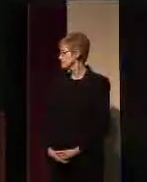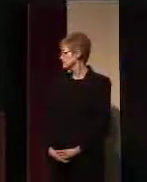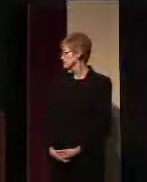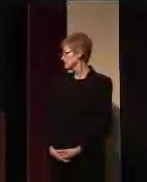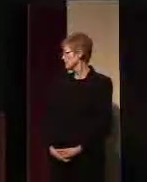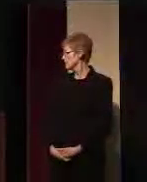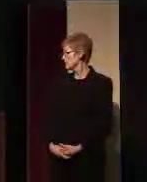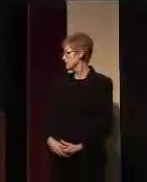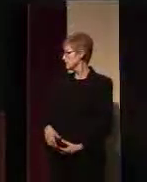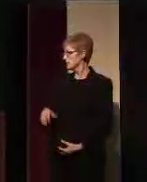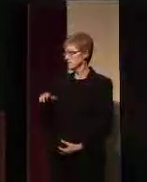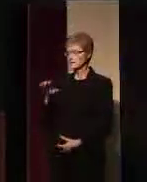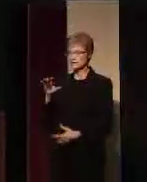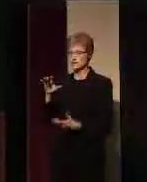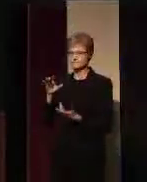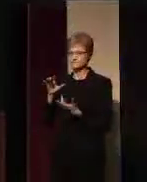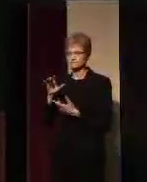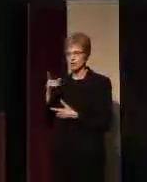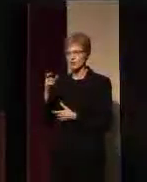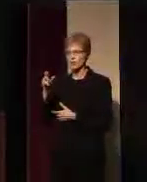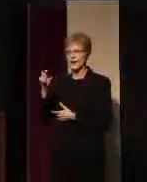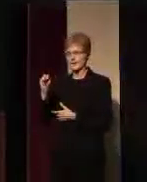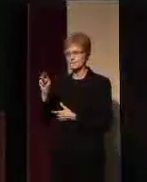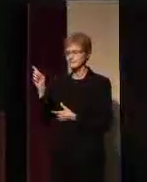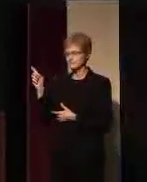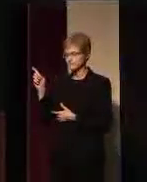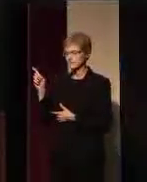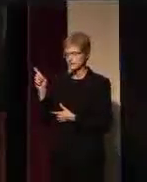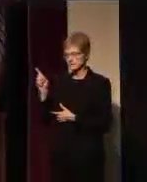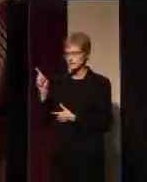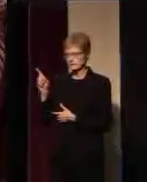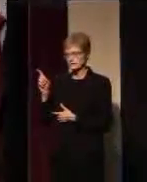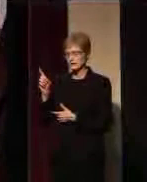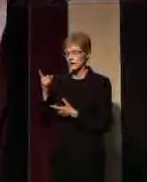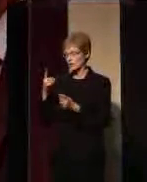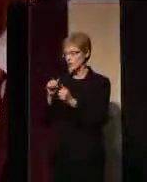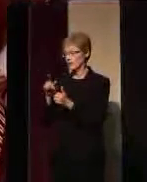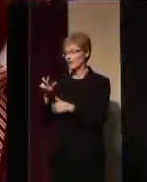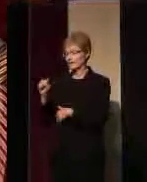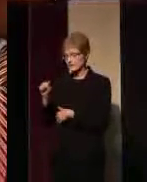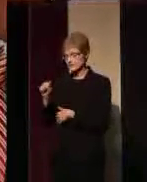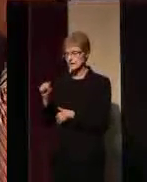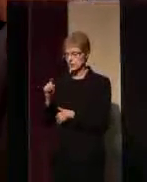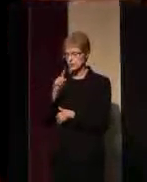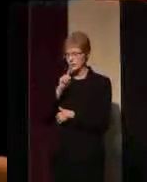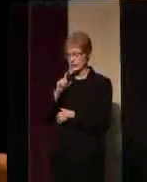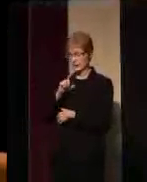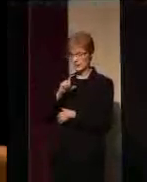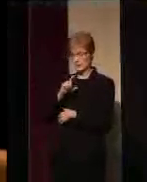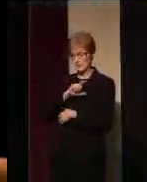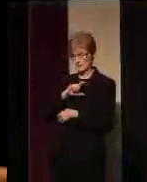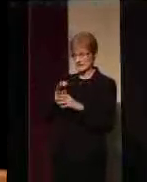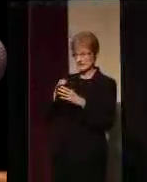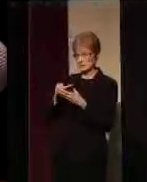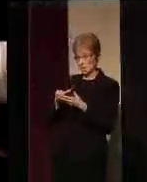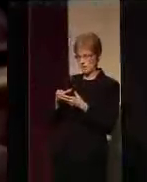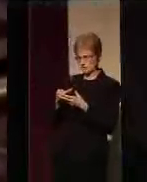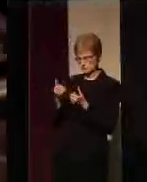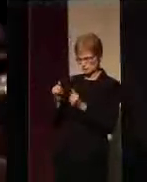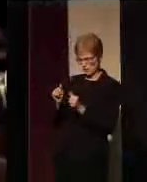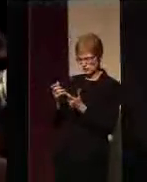I would say, Lisa, to add to that, I think trying to diversify police departments is a very